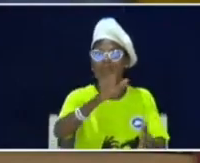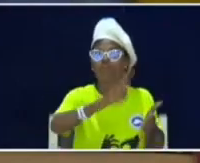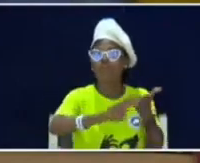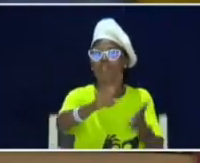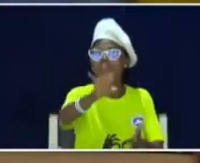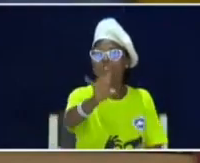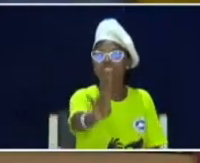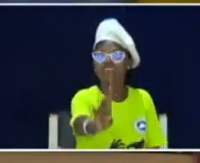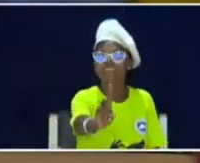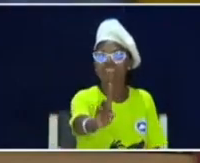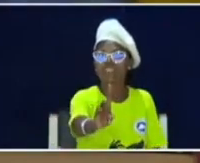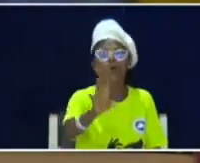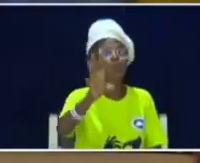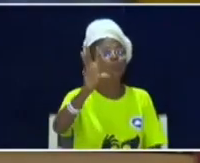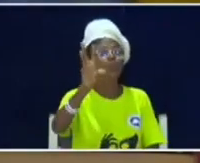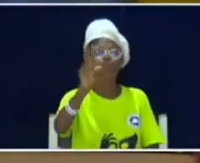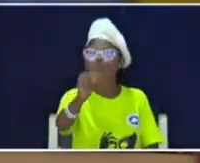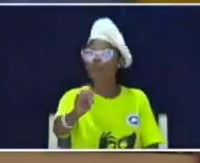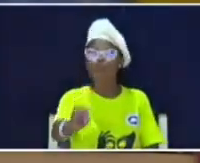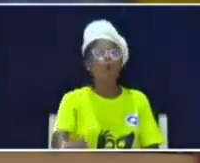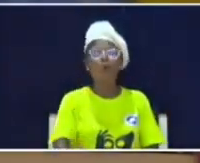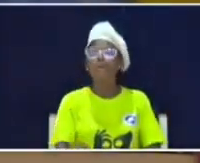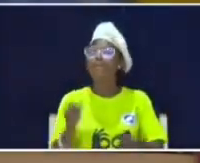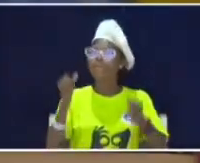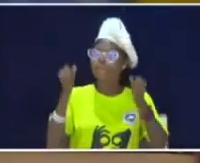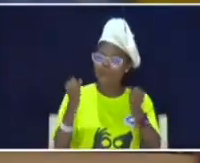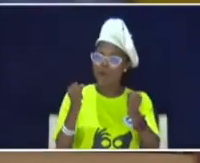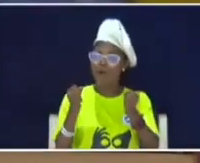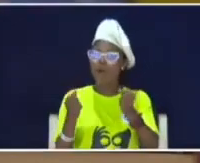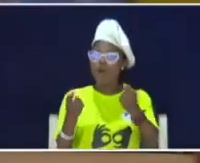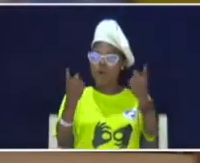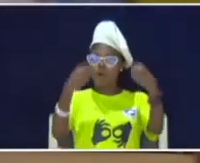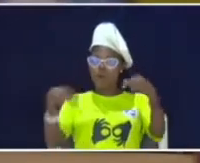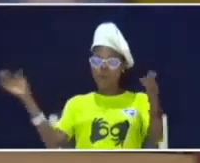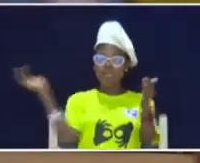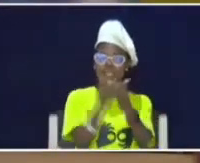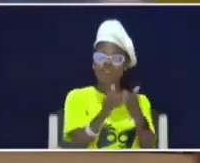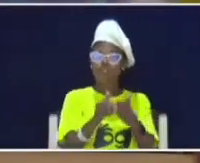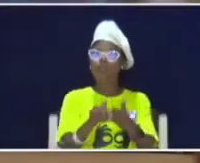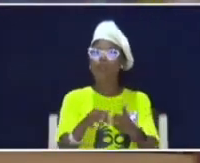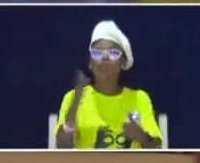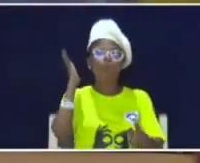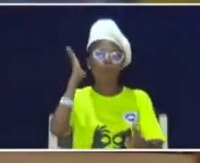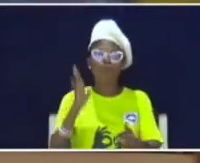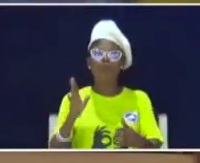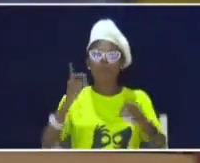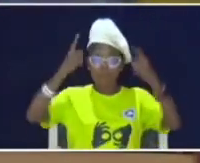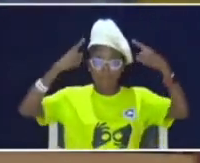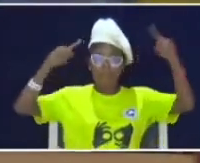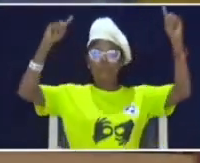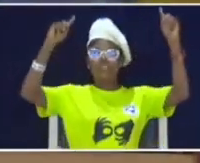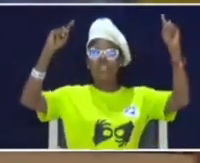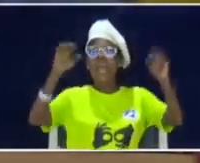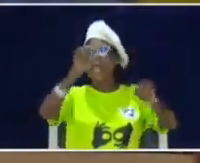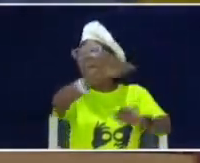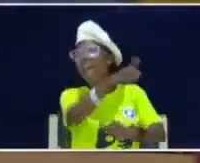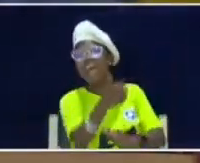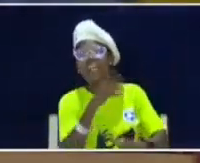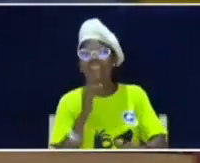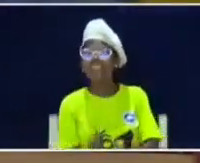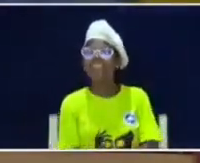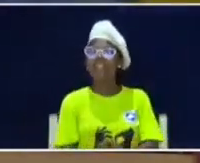it says, no weapon formed against you shall prosper. As from tonight, every weapon of the